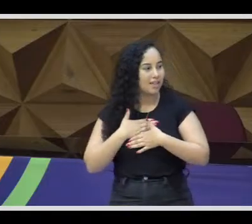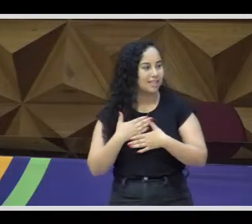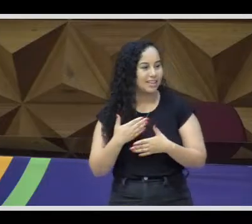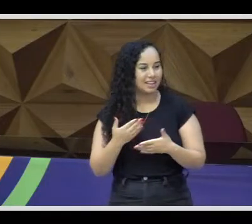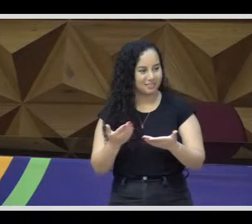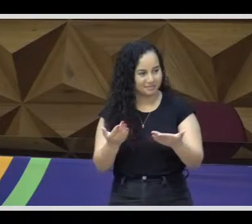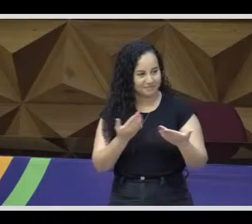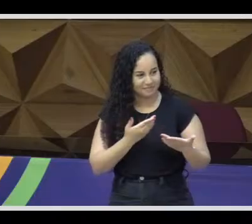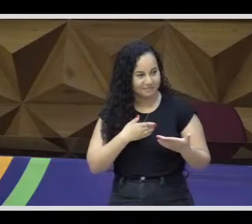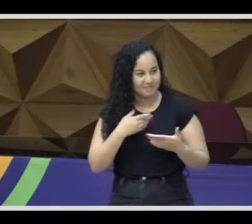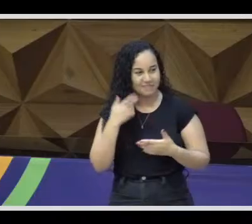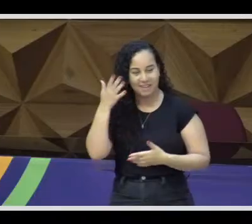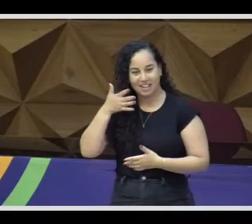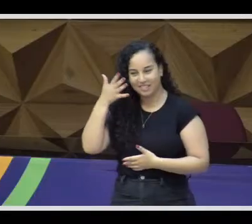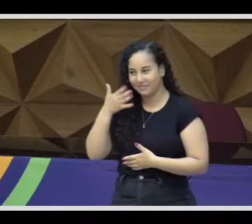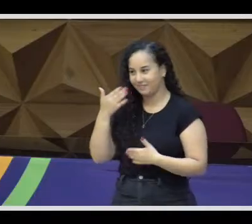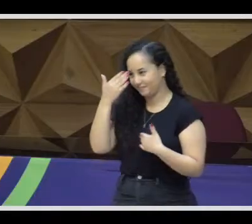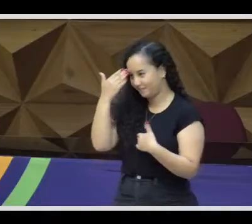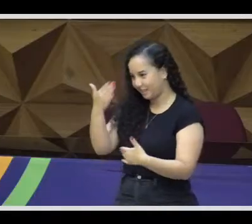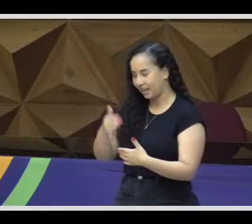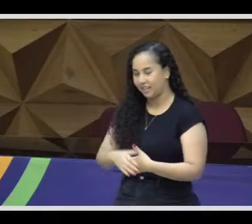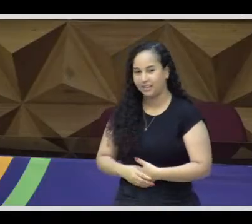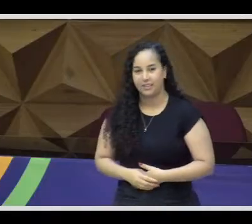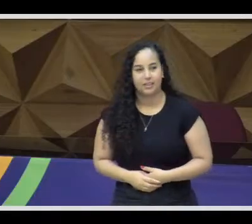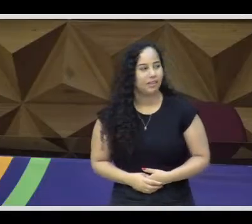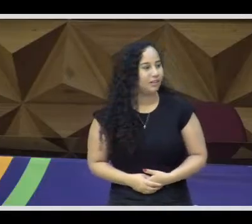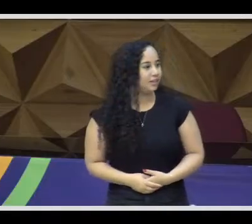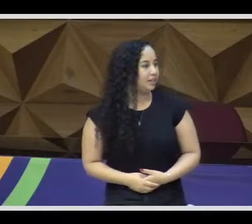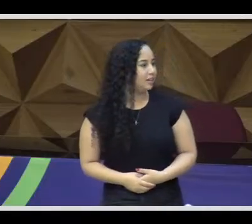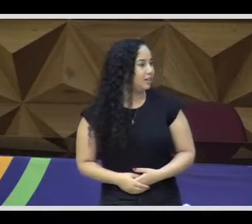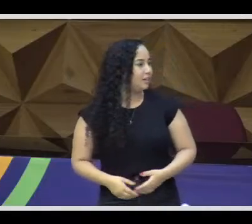talk. Thank you. Please.